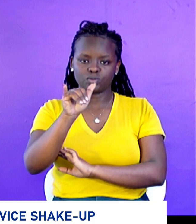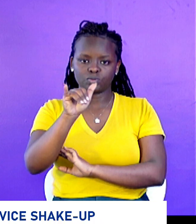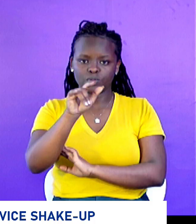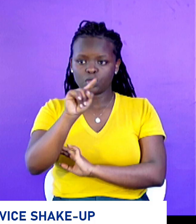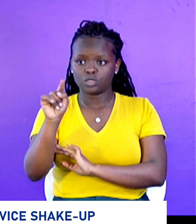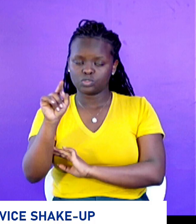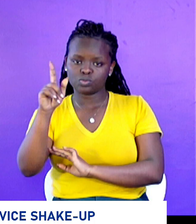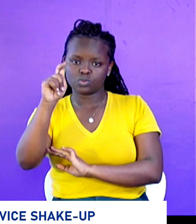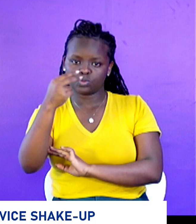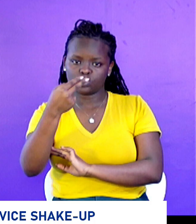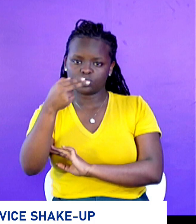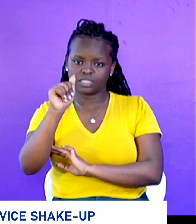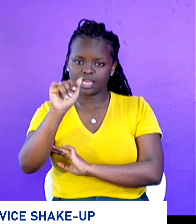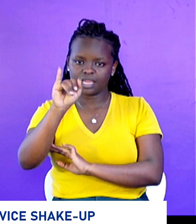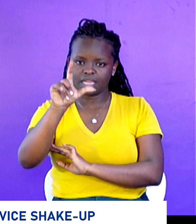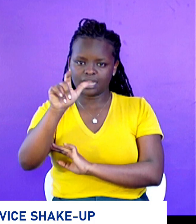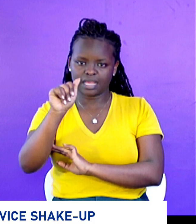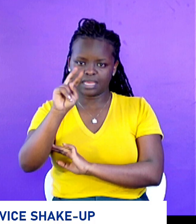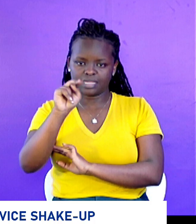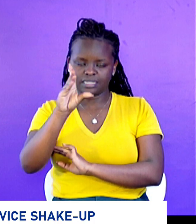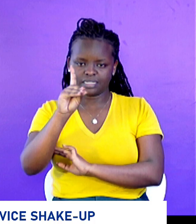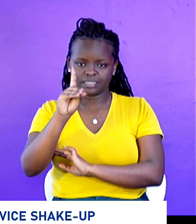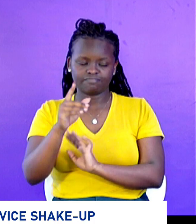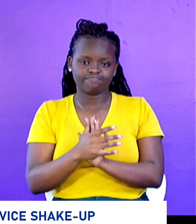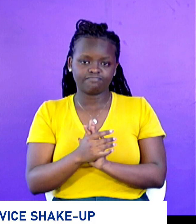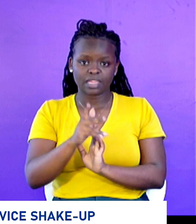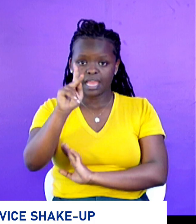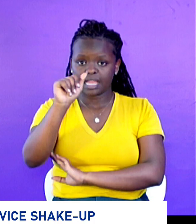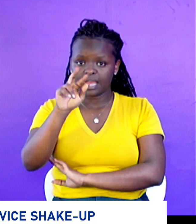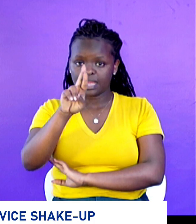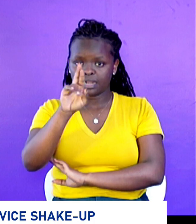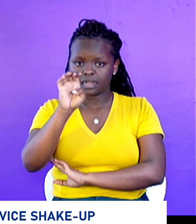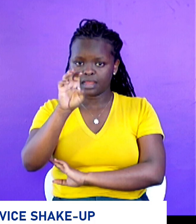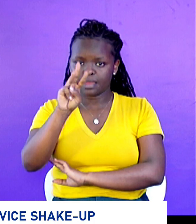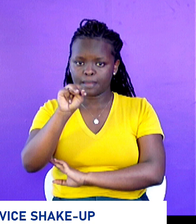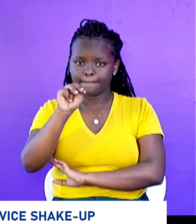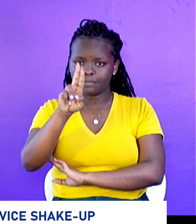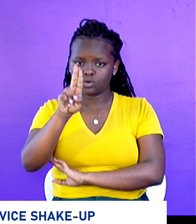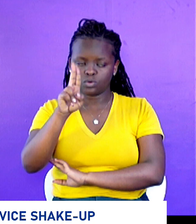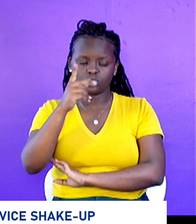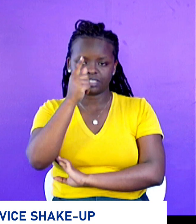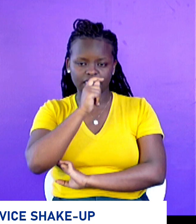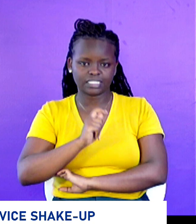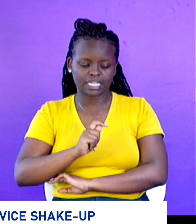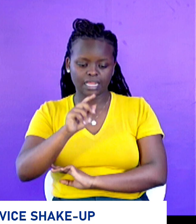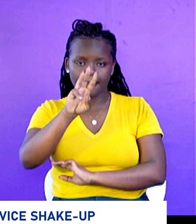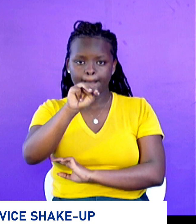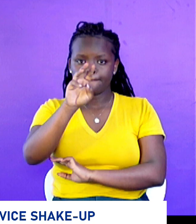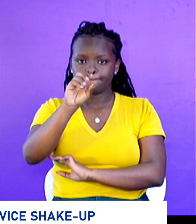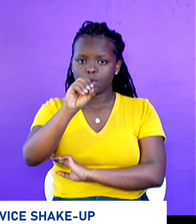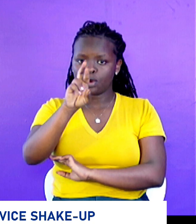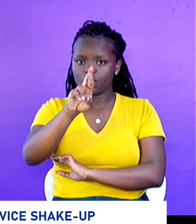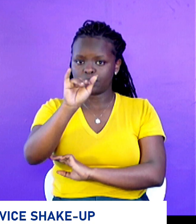Ambassador Catherine KirumbaKaremu to Dar es Salaam, Tanzania, and Ambassador Maurice